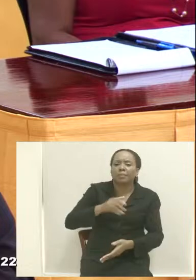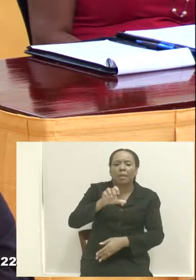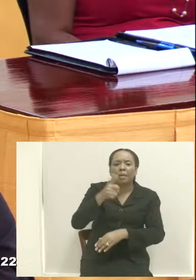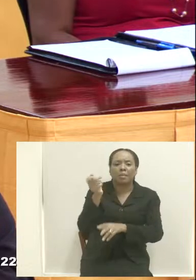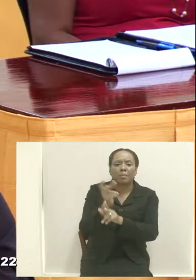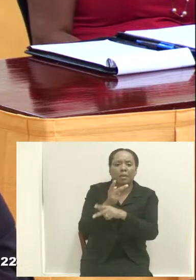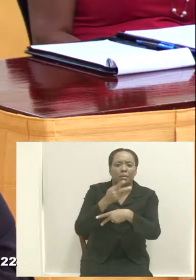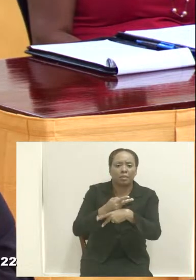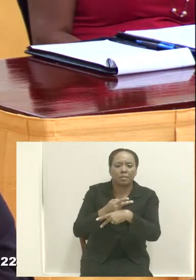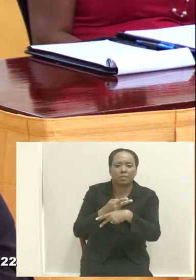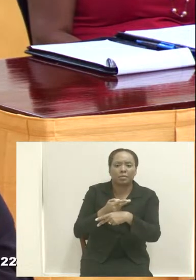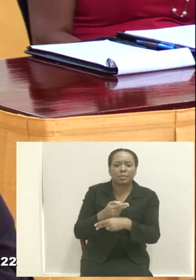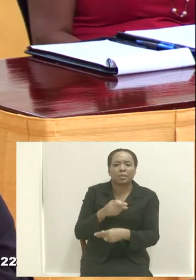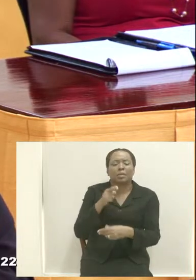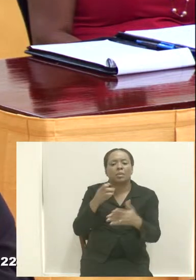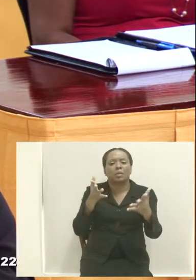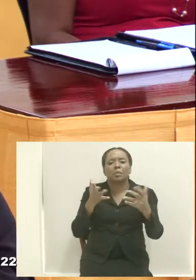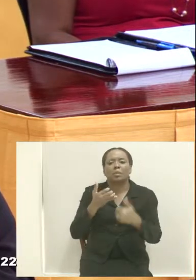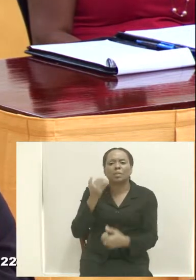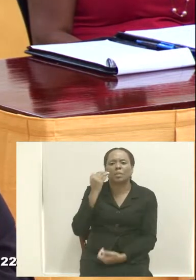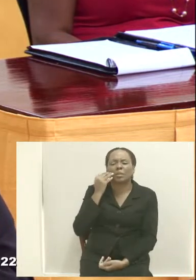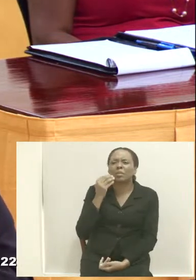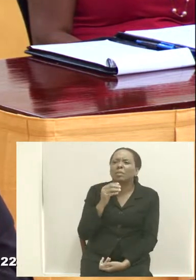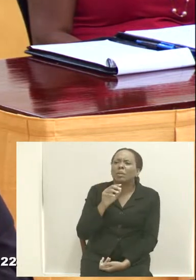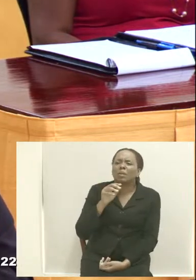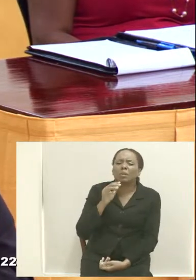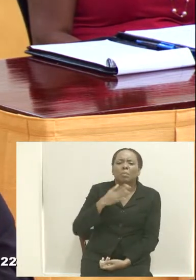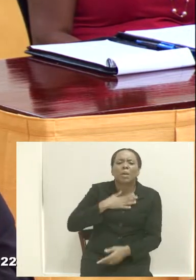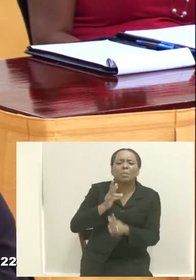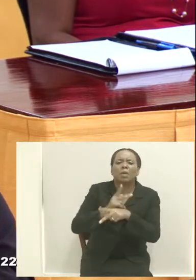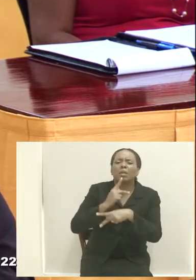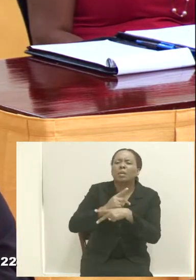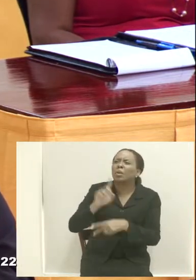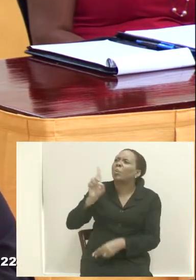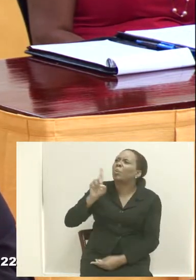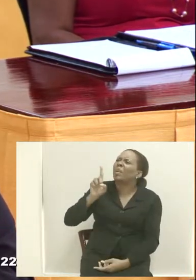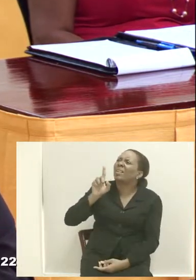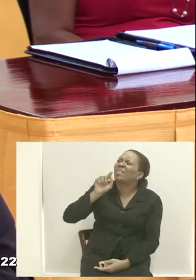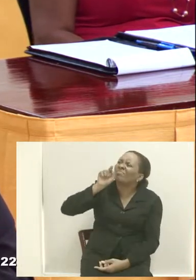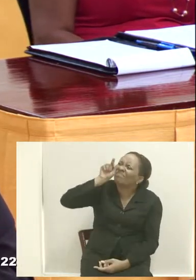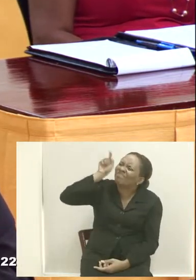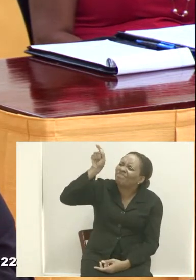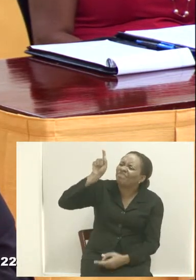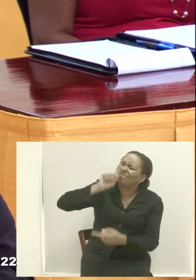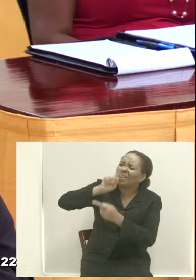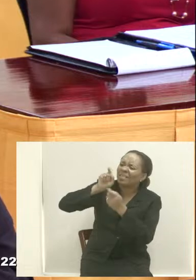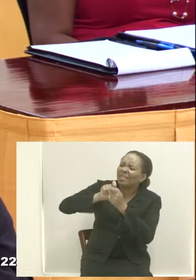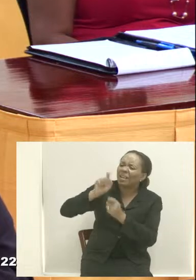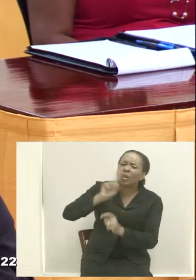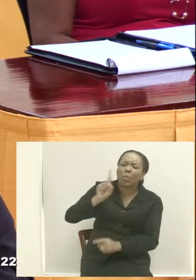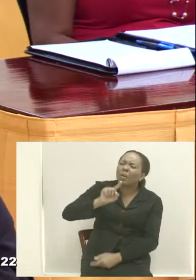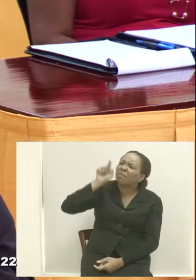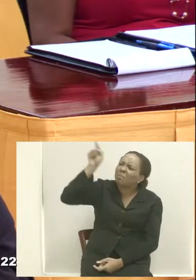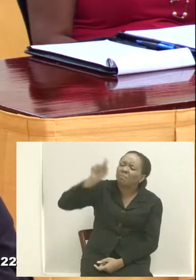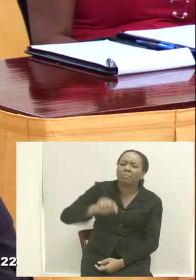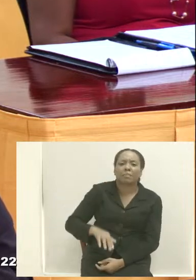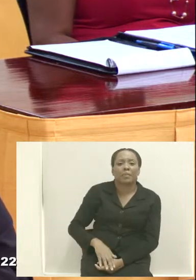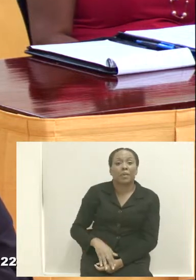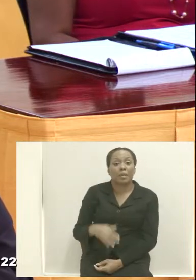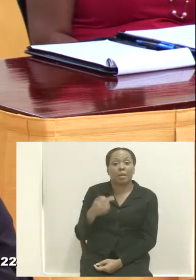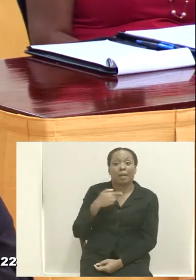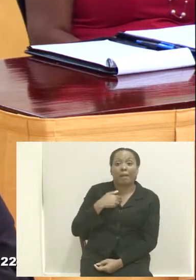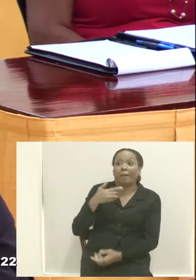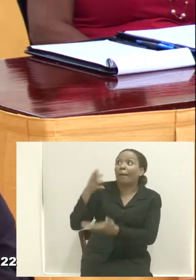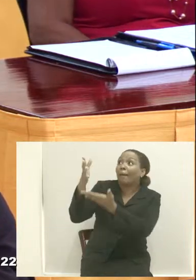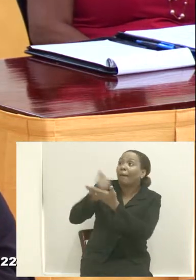is, whether there are licenses from agriculture or from the public health officials that need to be obtained. You need to